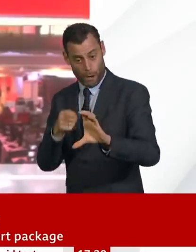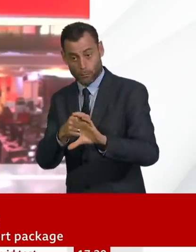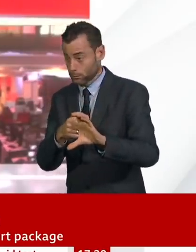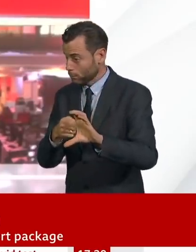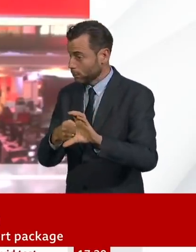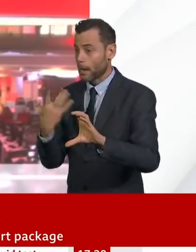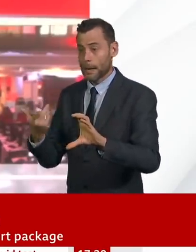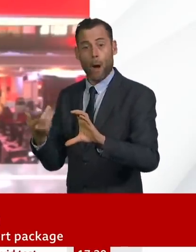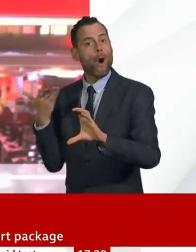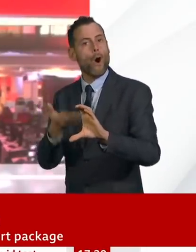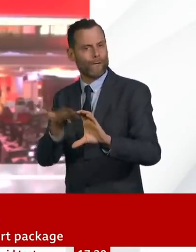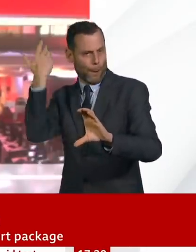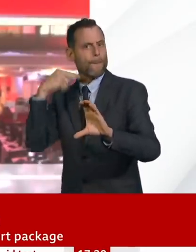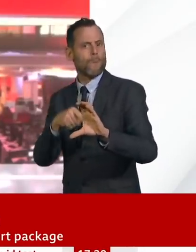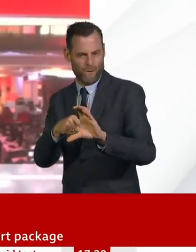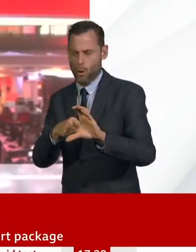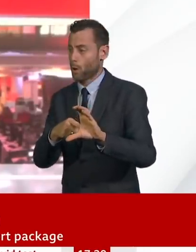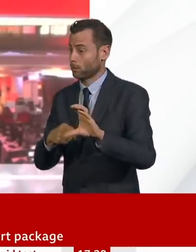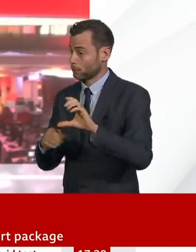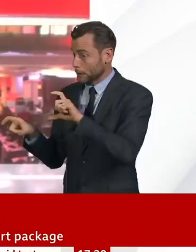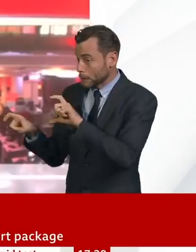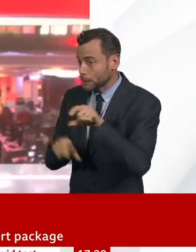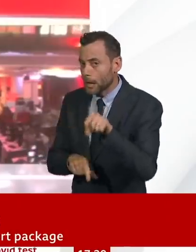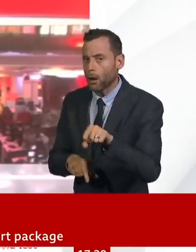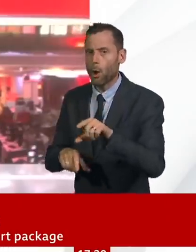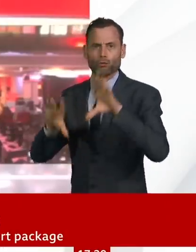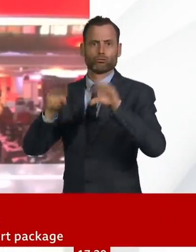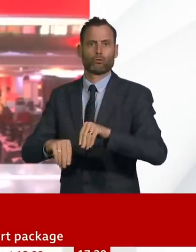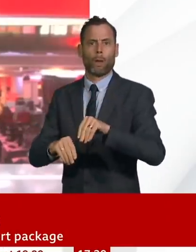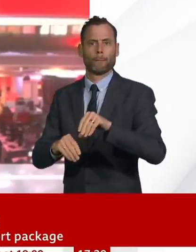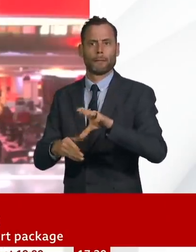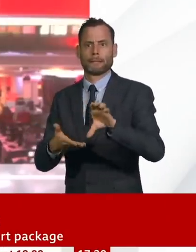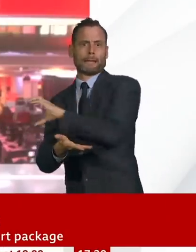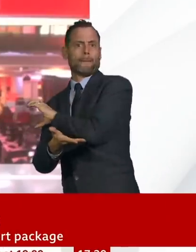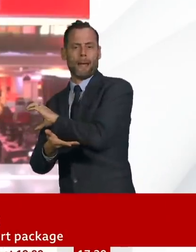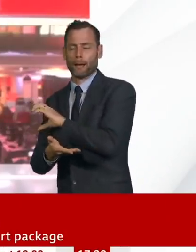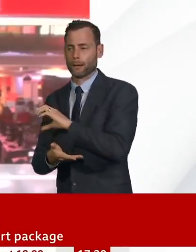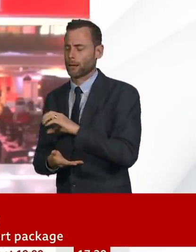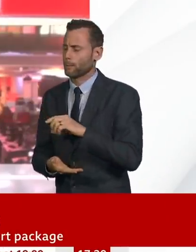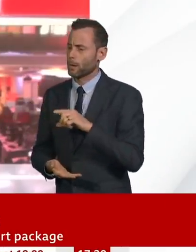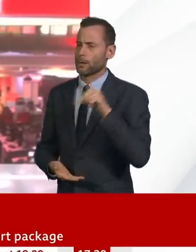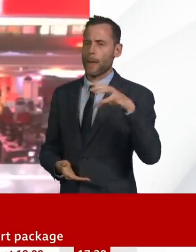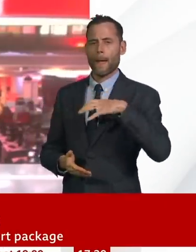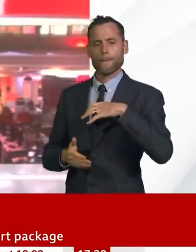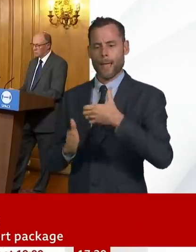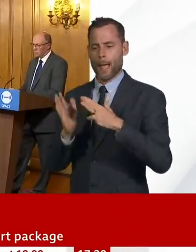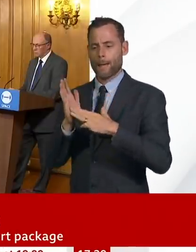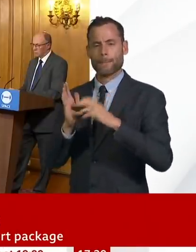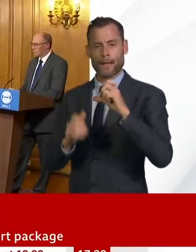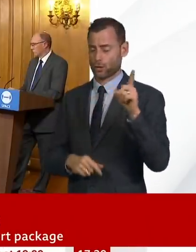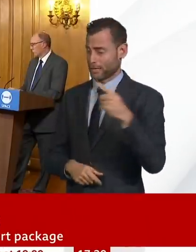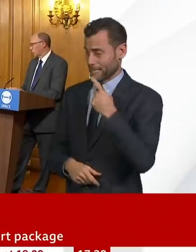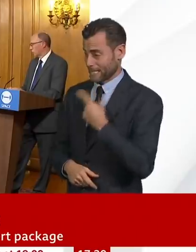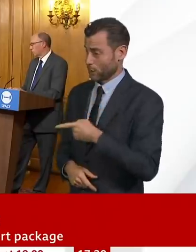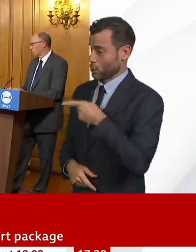Mayor of Greater Manchester, who has accused you of grinding down communities through these negotiations? And then